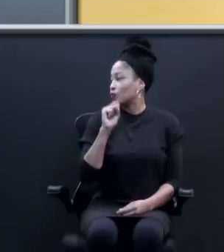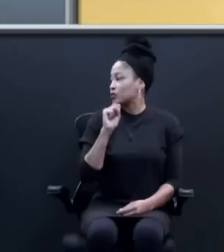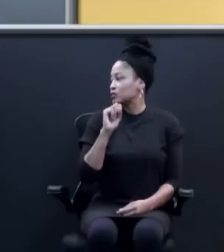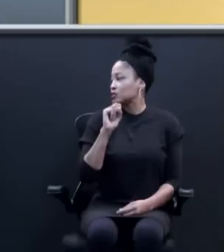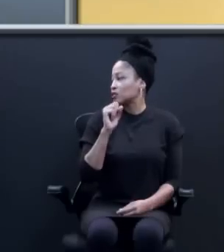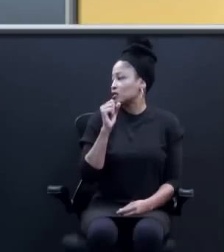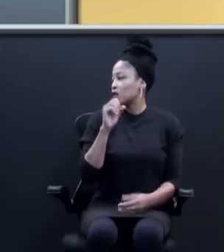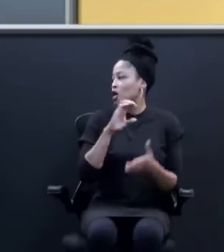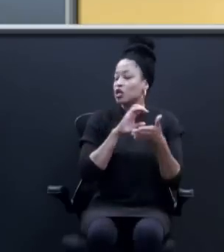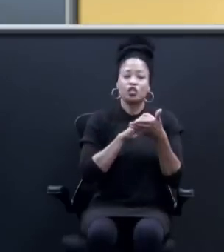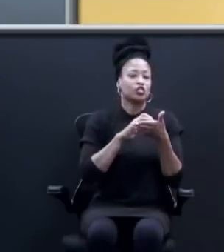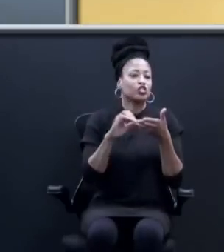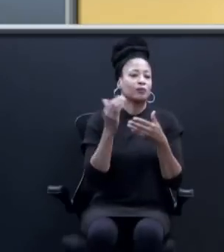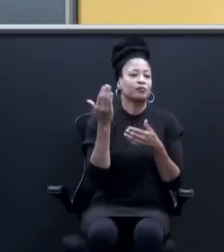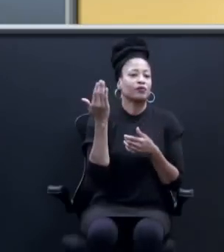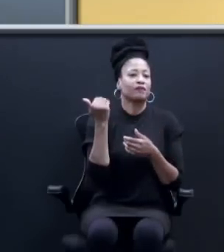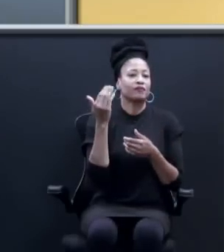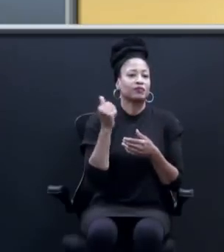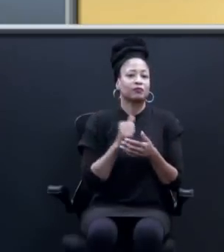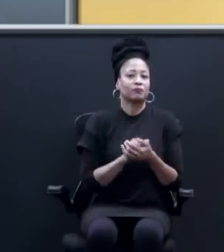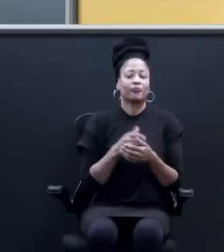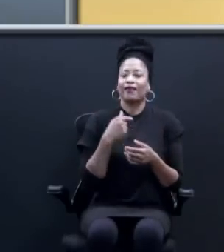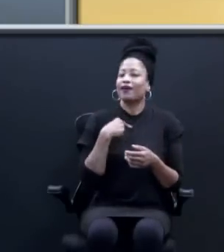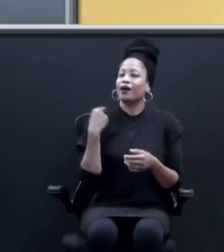We're just showing you what's written in the book.